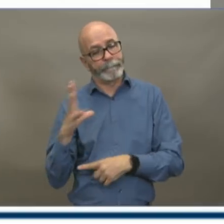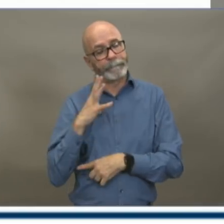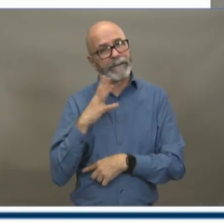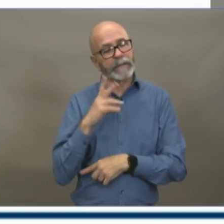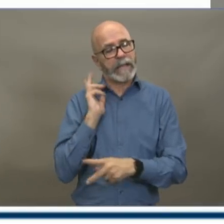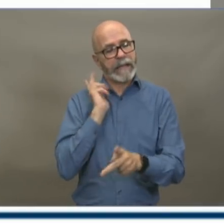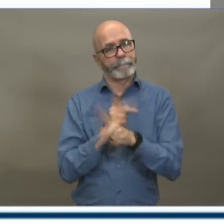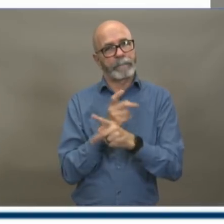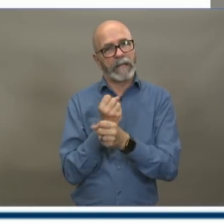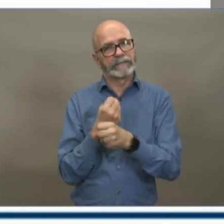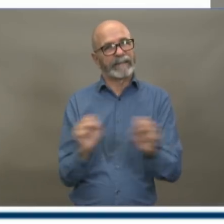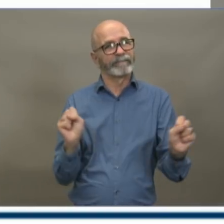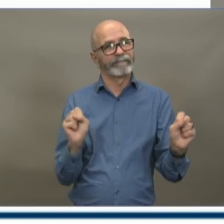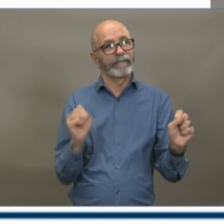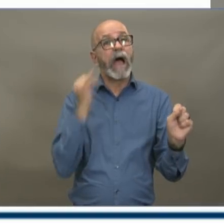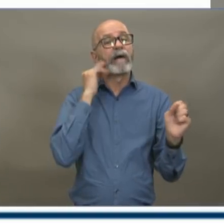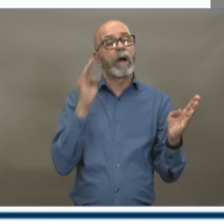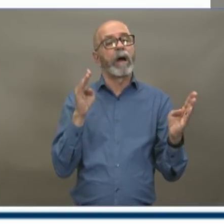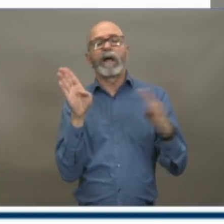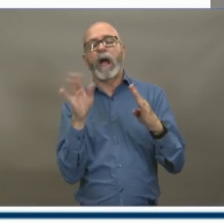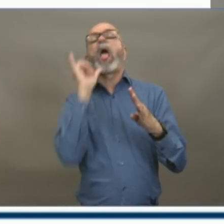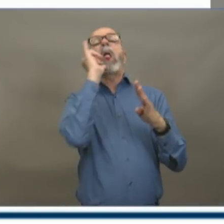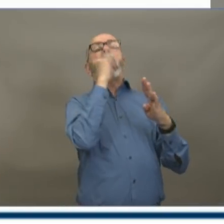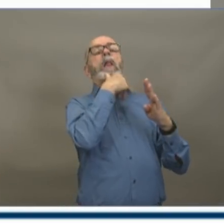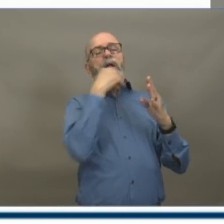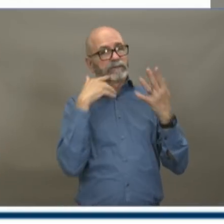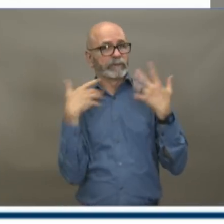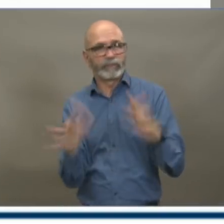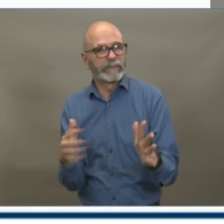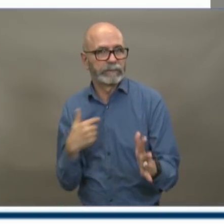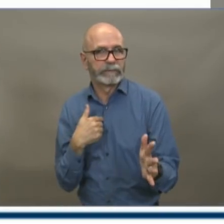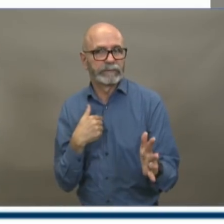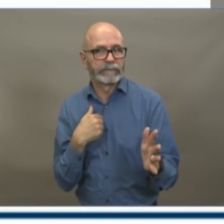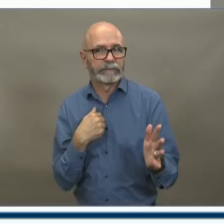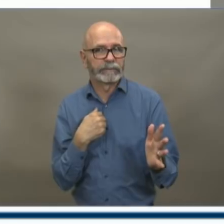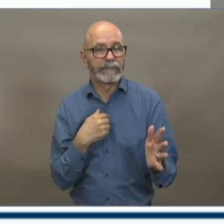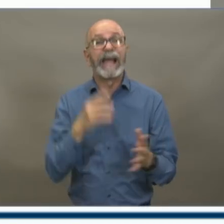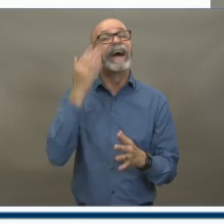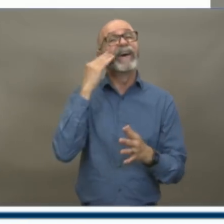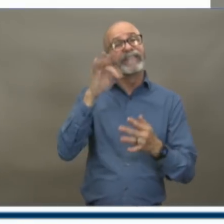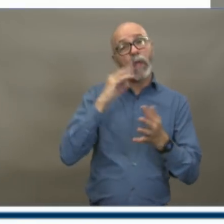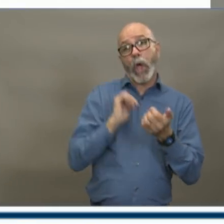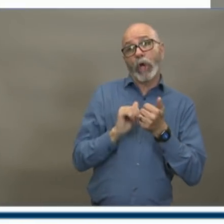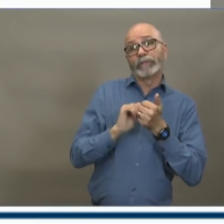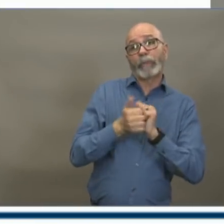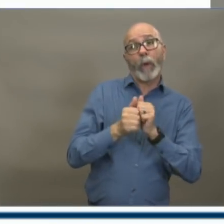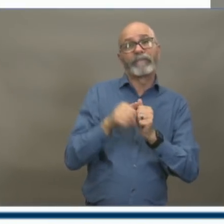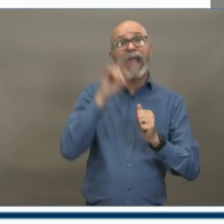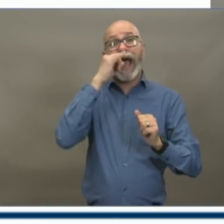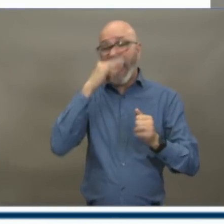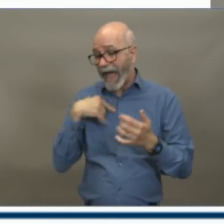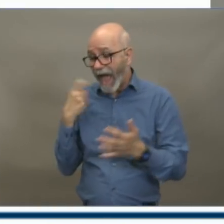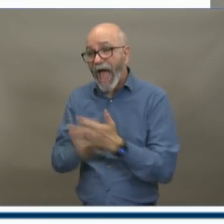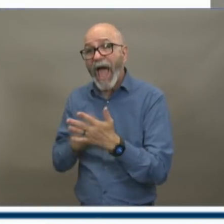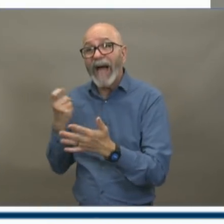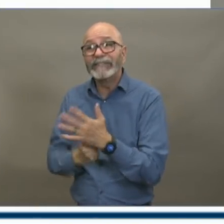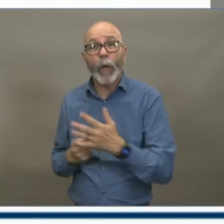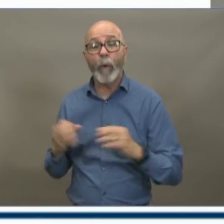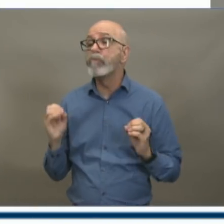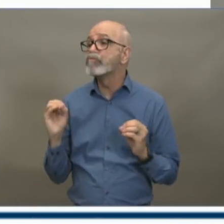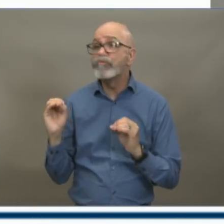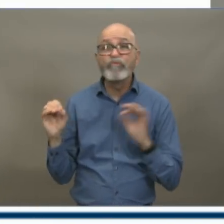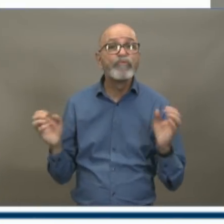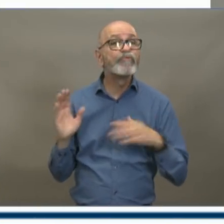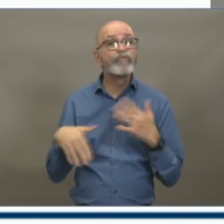In regards to sports, it wasn't that long ago before kids in Halifax weren't playing hockey at all, and now they can play hockey. So I